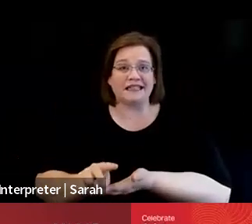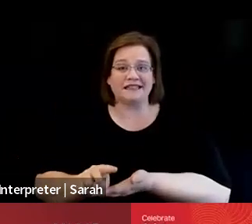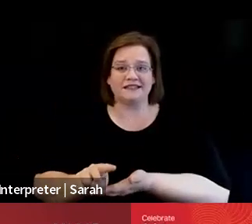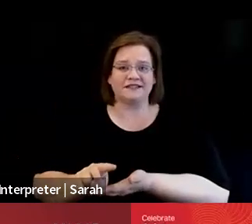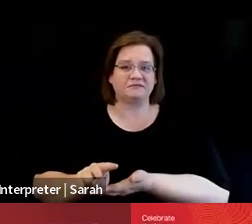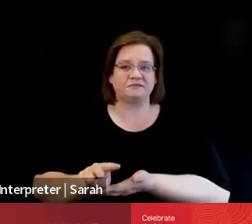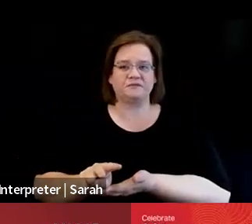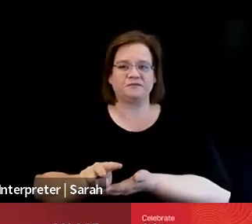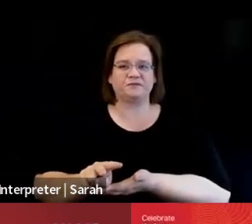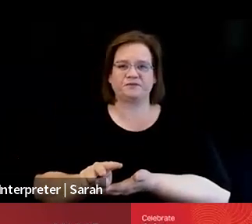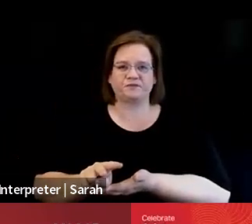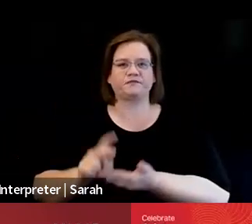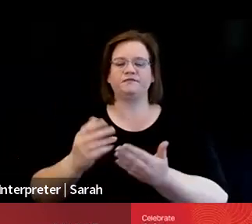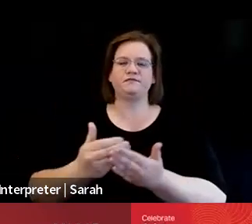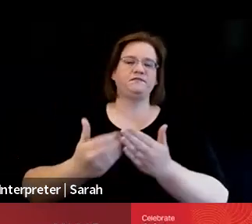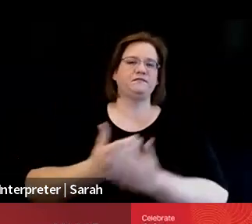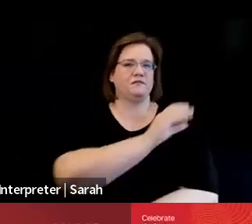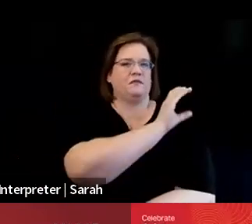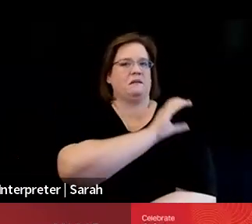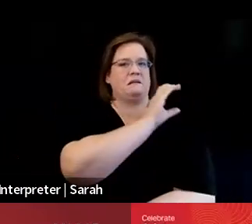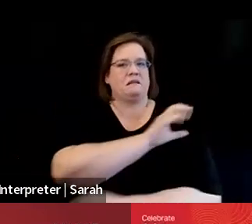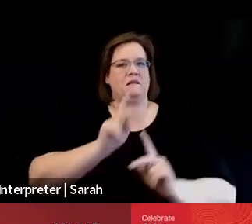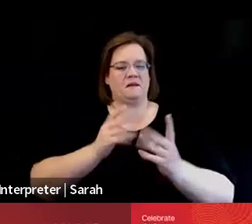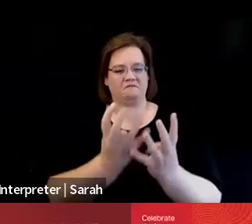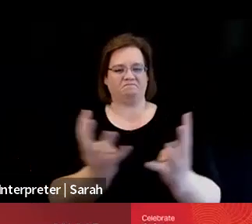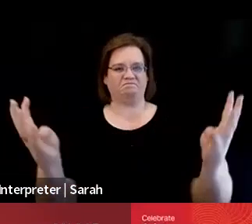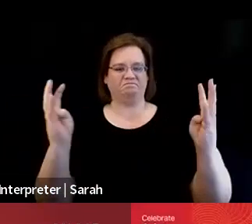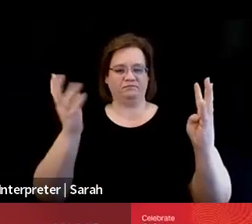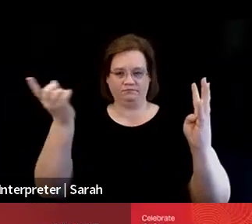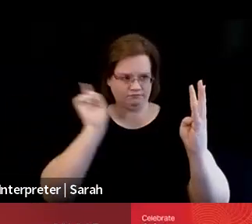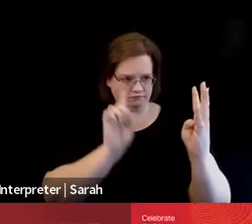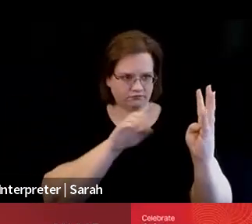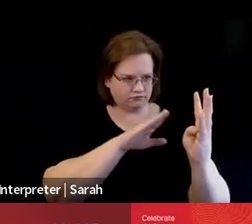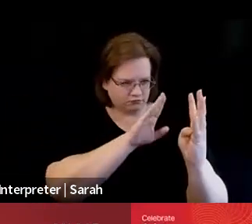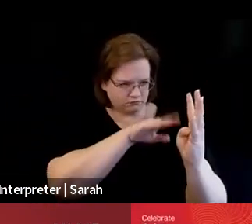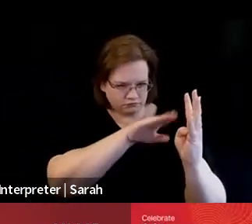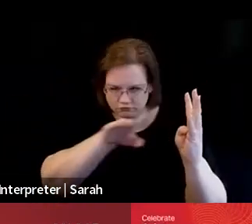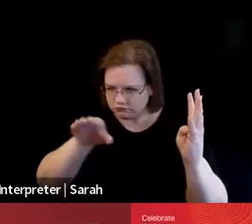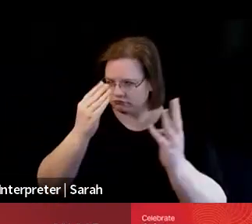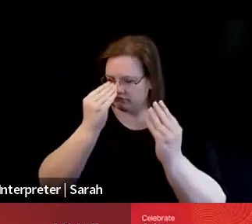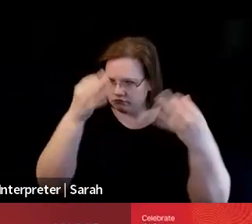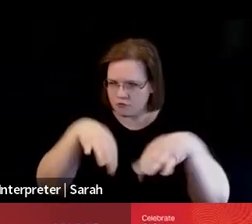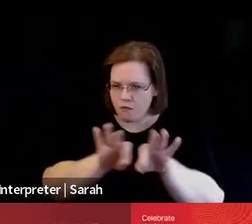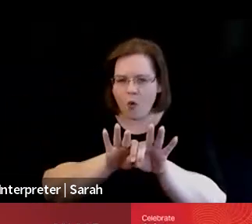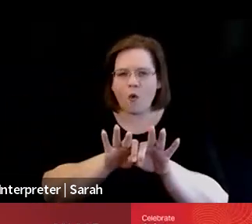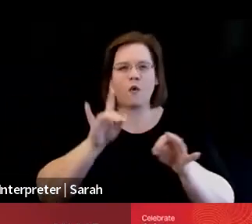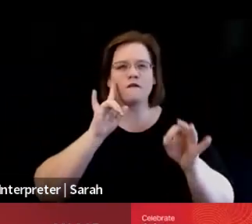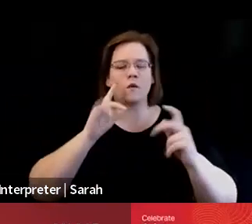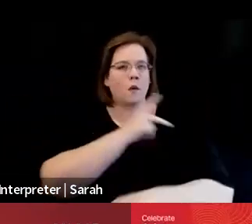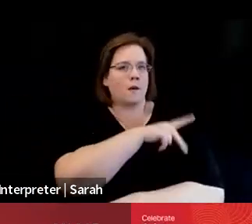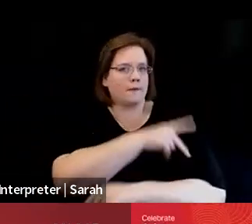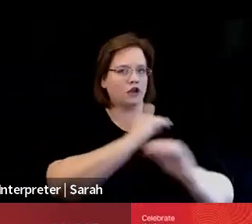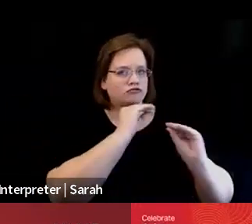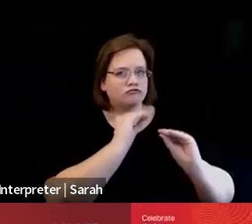new clinical personnel at our hospital and explain to them why they should care so much about patient education.